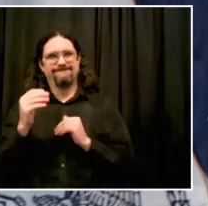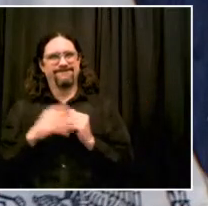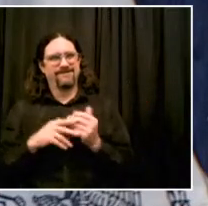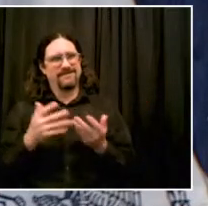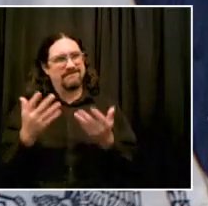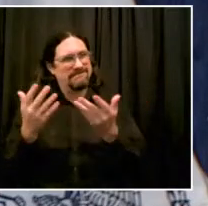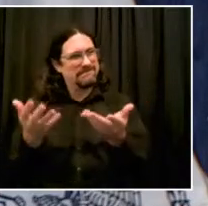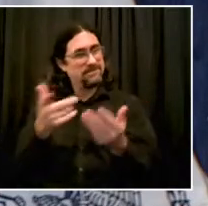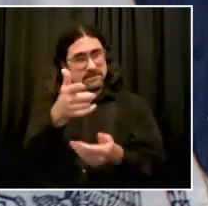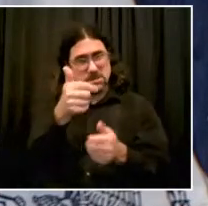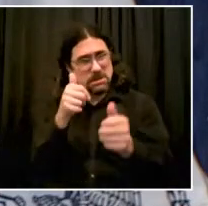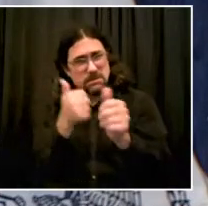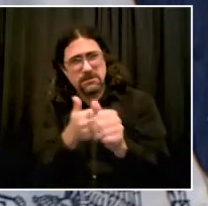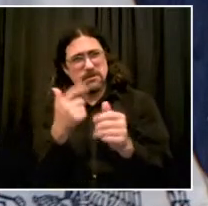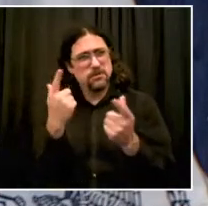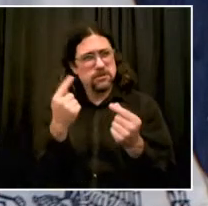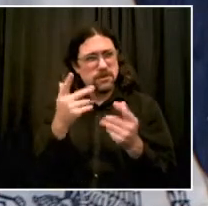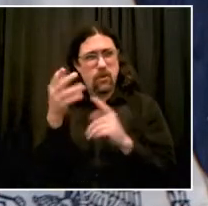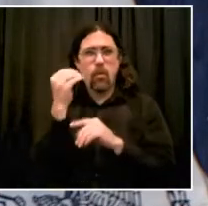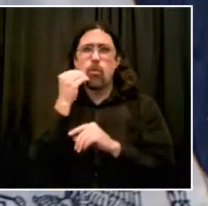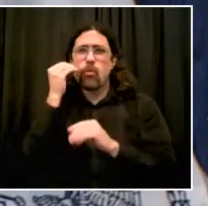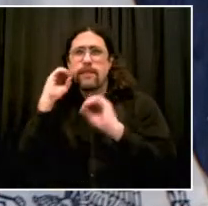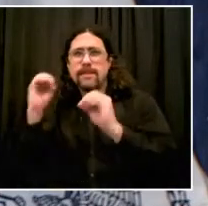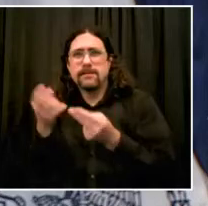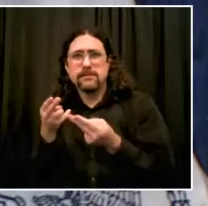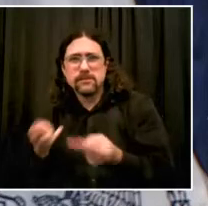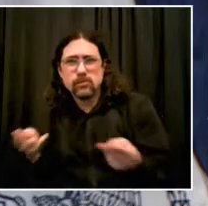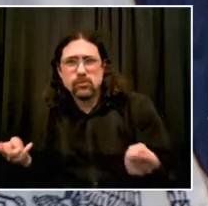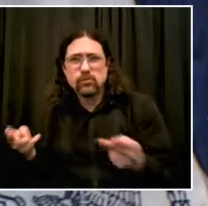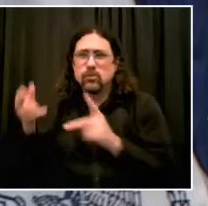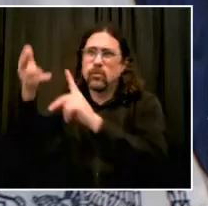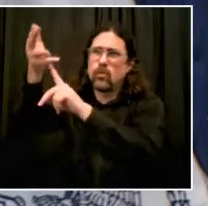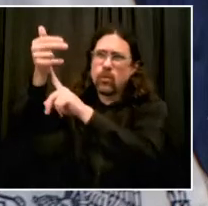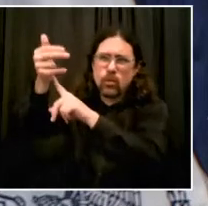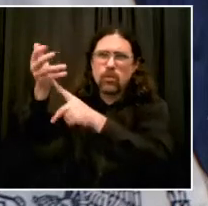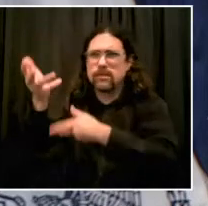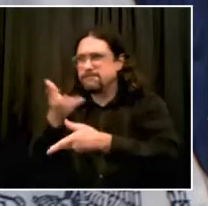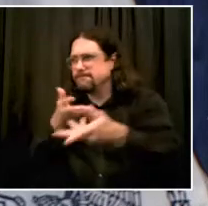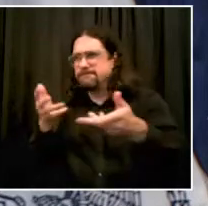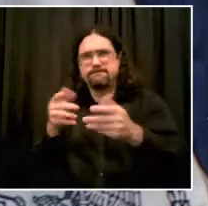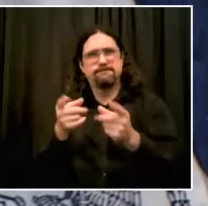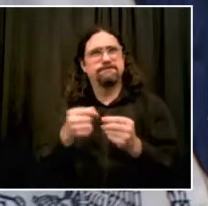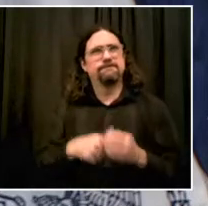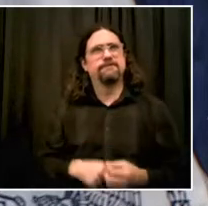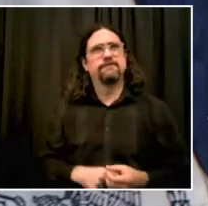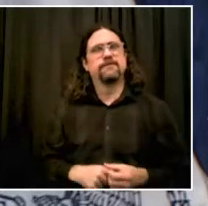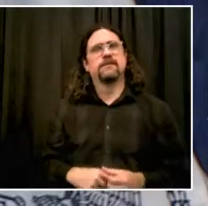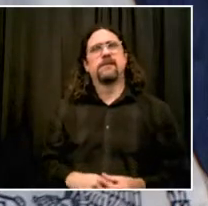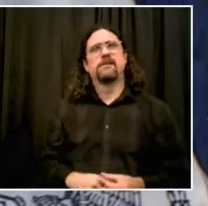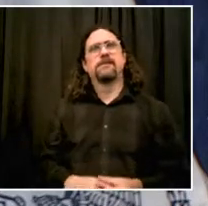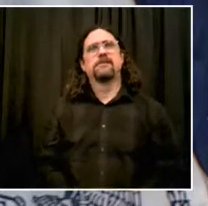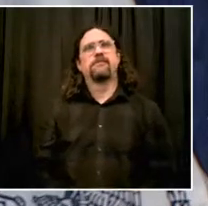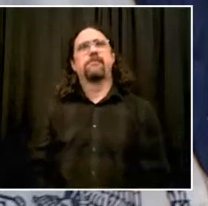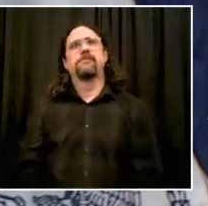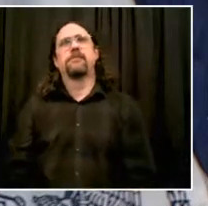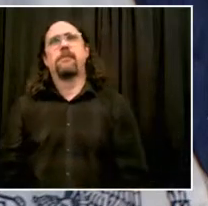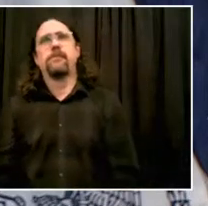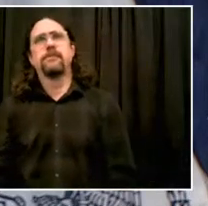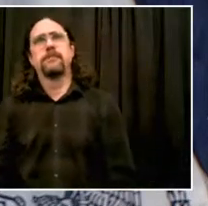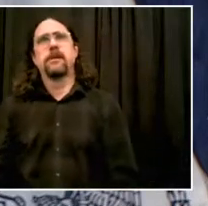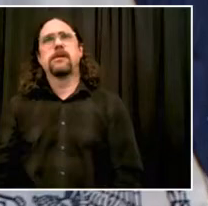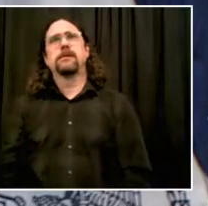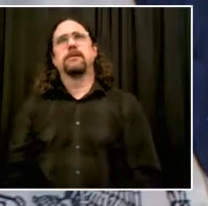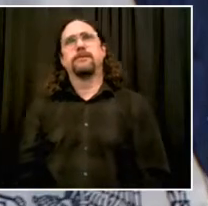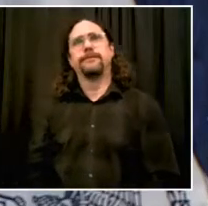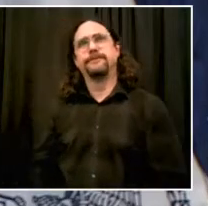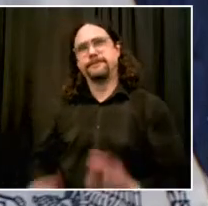emphasize, we've had to do something on an emergency basis. Again, many questions keep coming back to the same point. It's a pandemic. It has caused